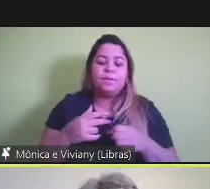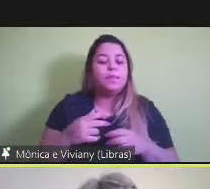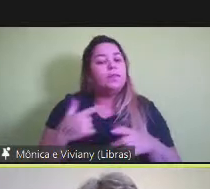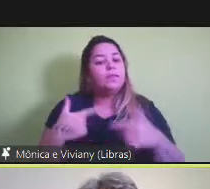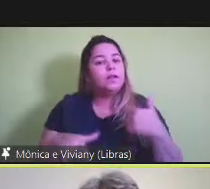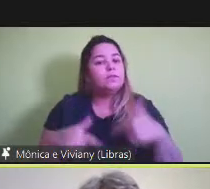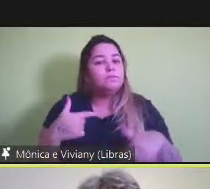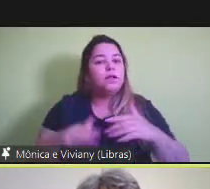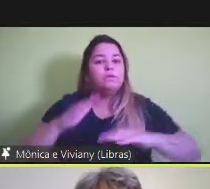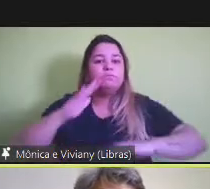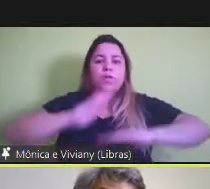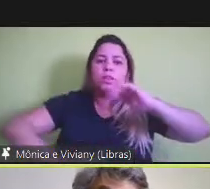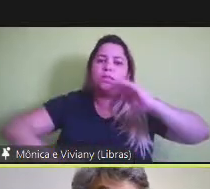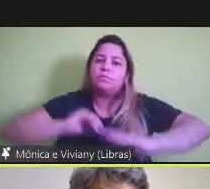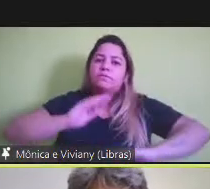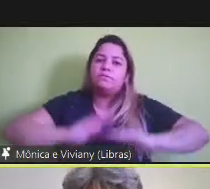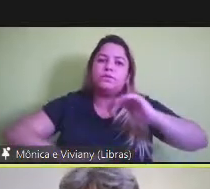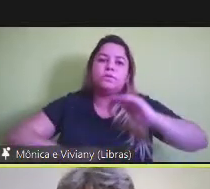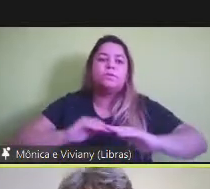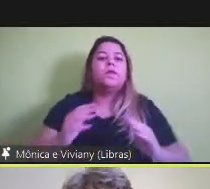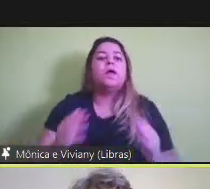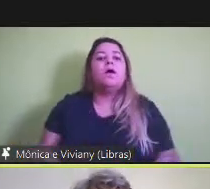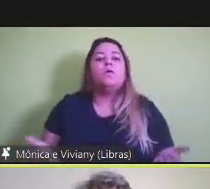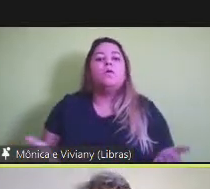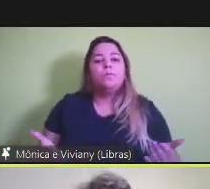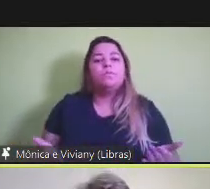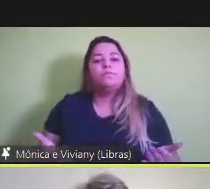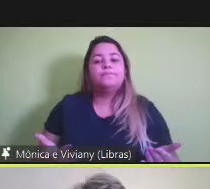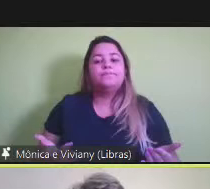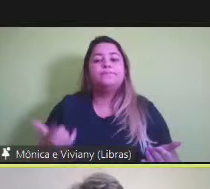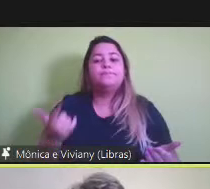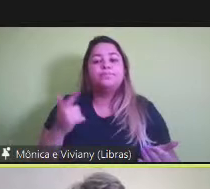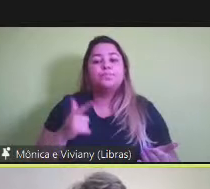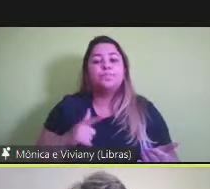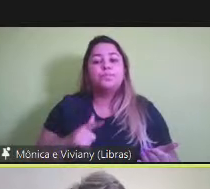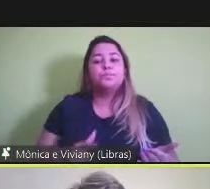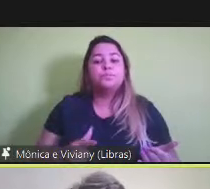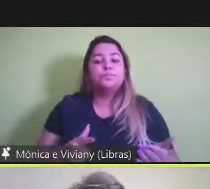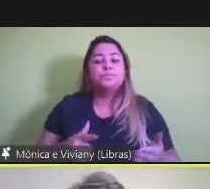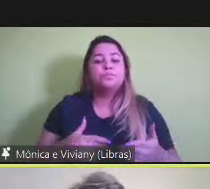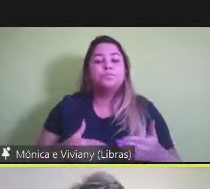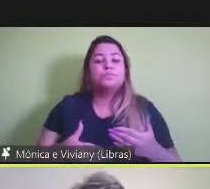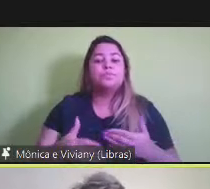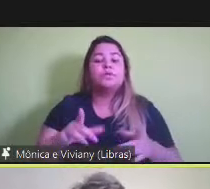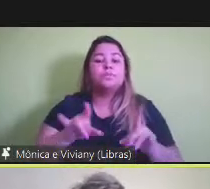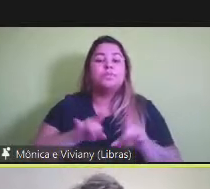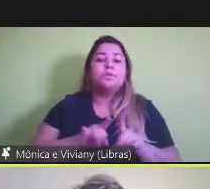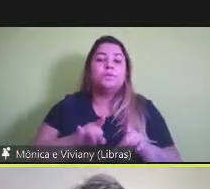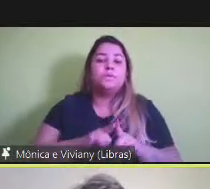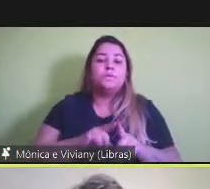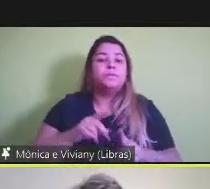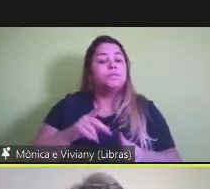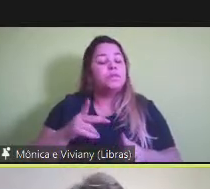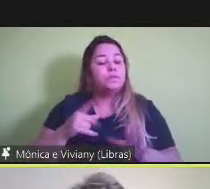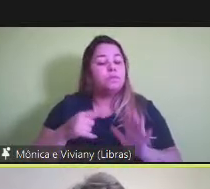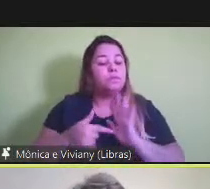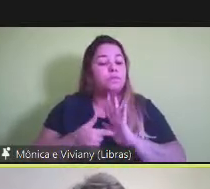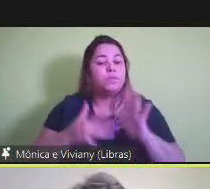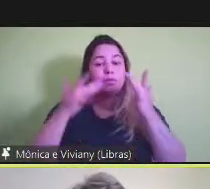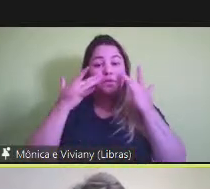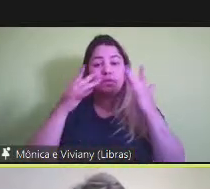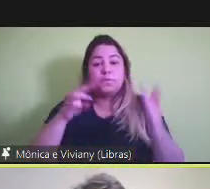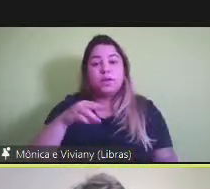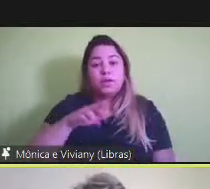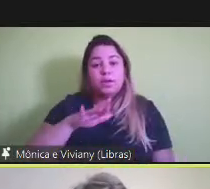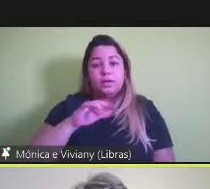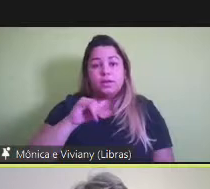region of services and professionals are available, and trying to bridge what was